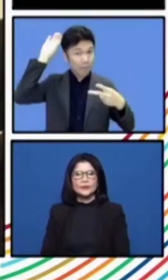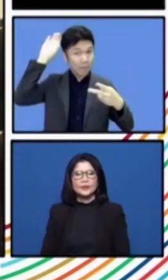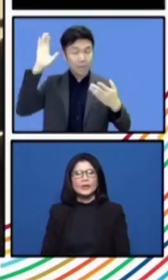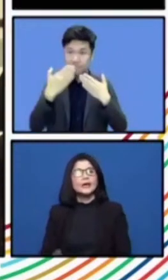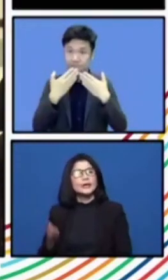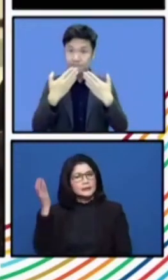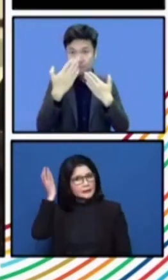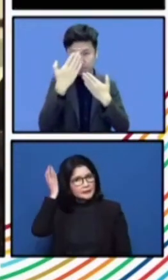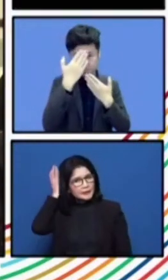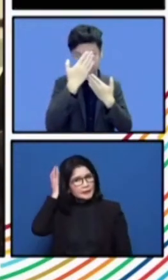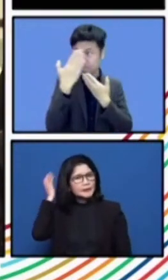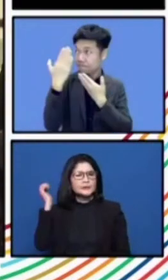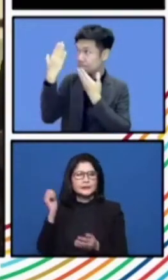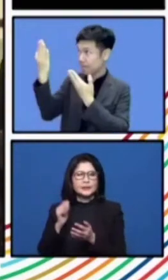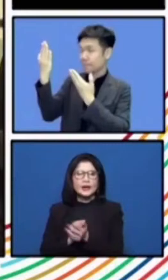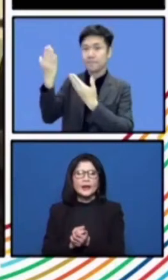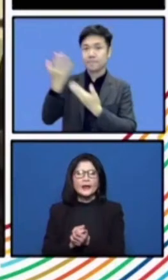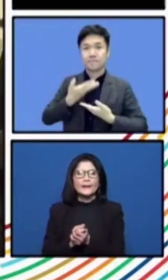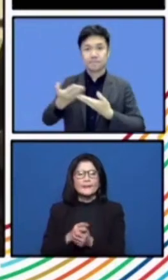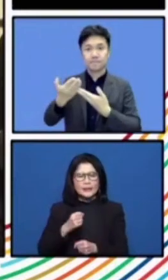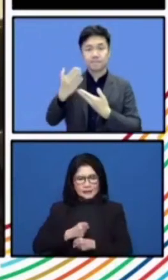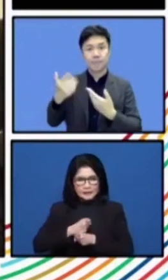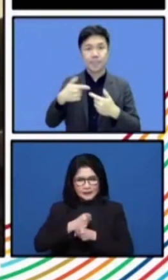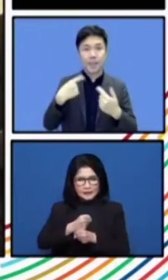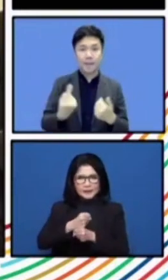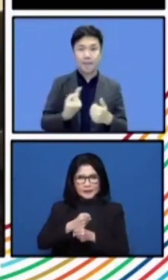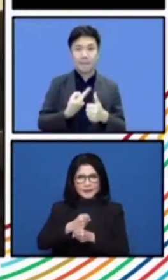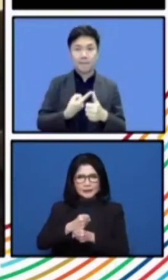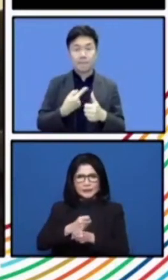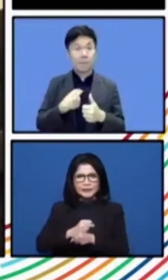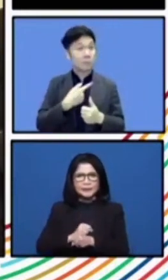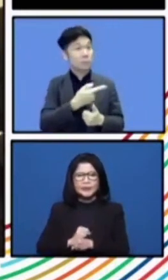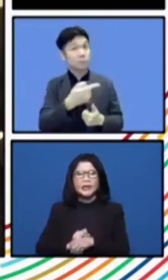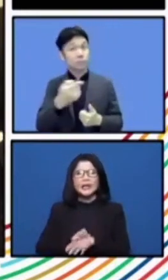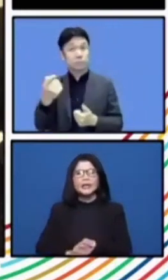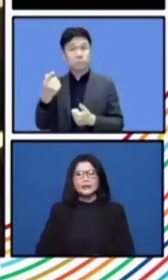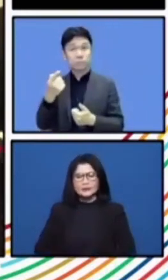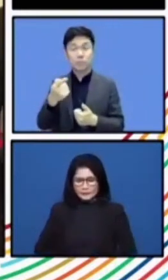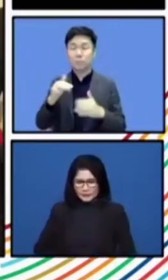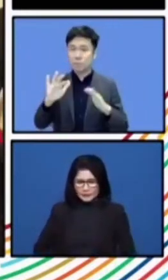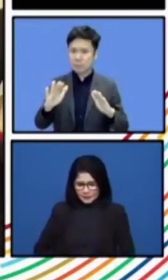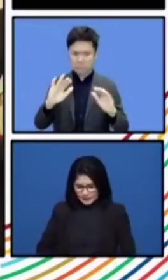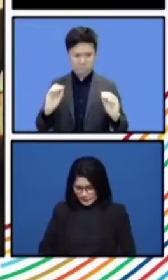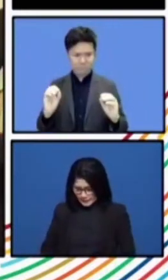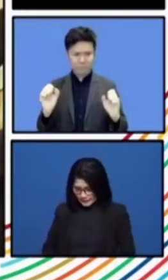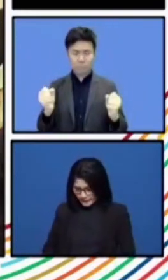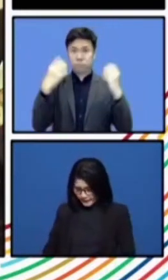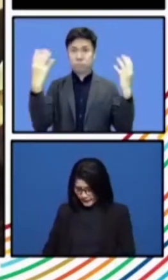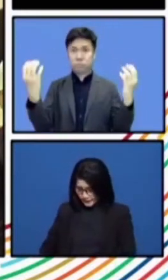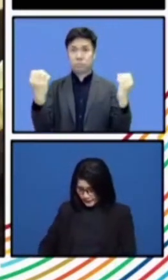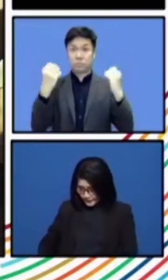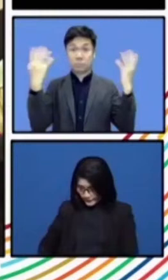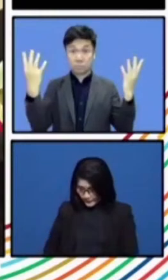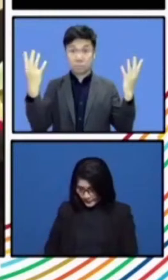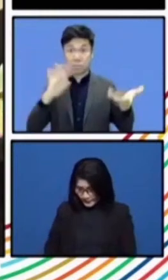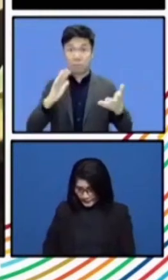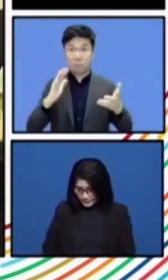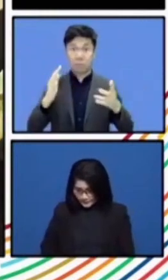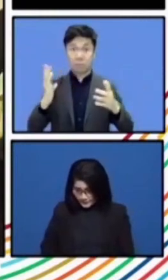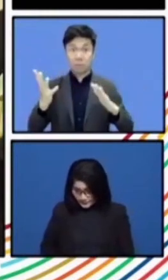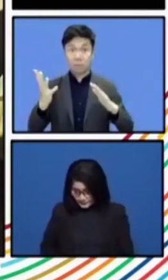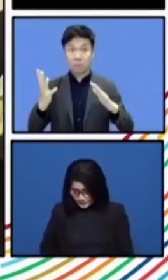by numerous delegates it is during disasters or crisis we often realize the significance